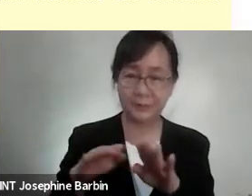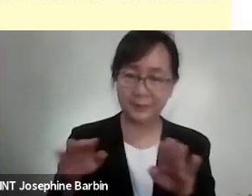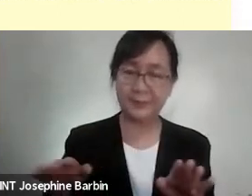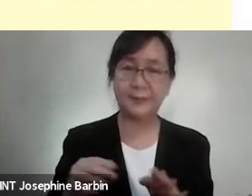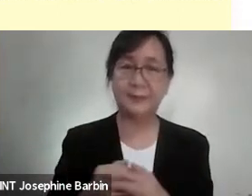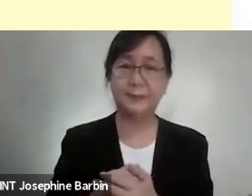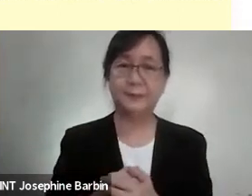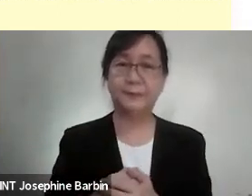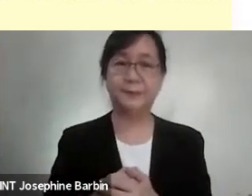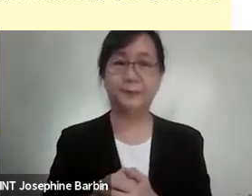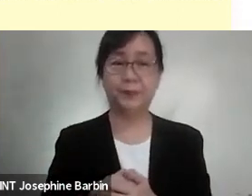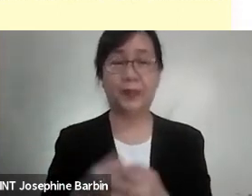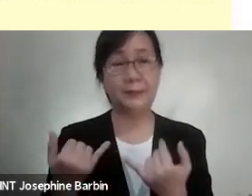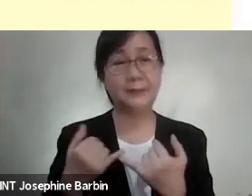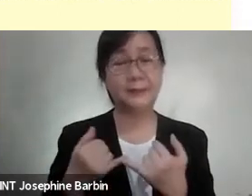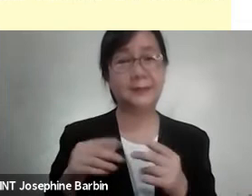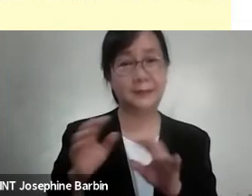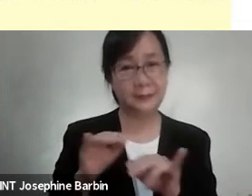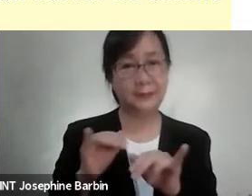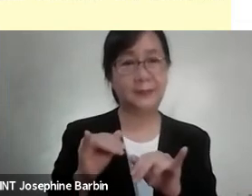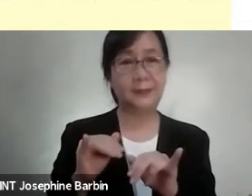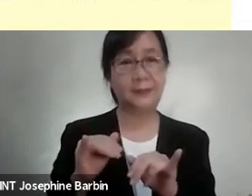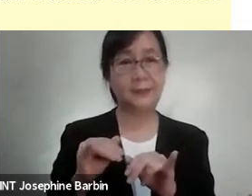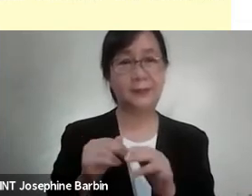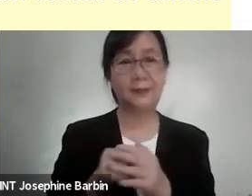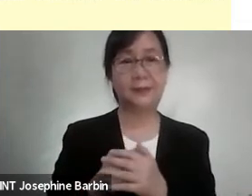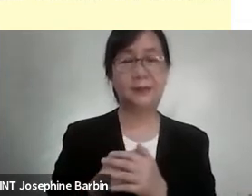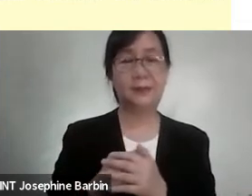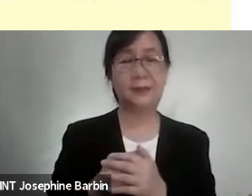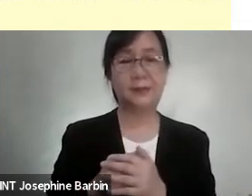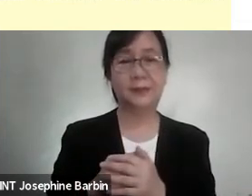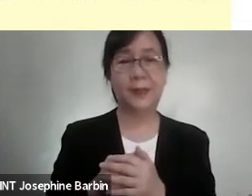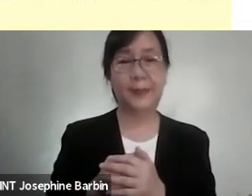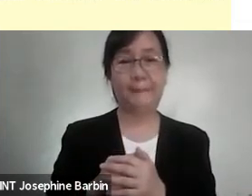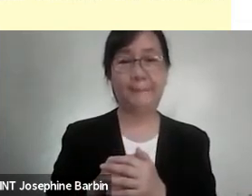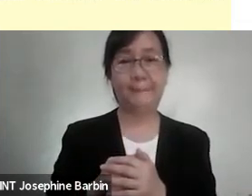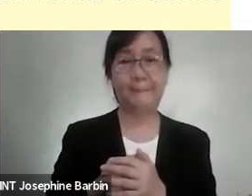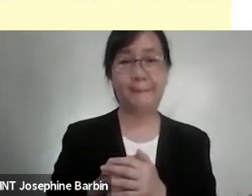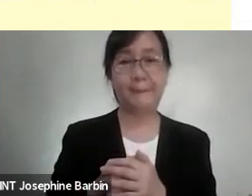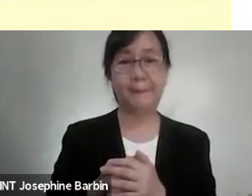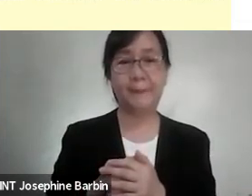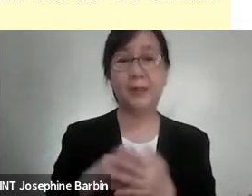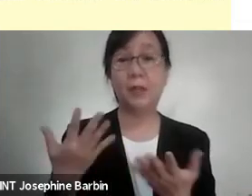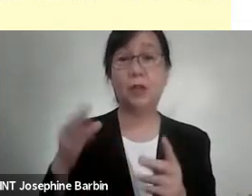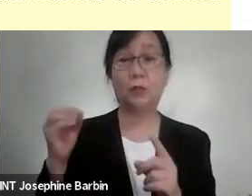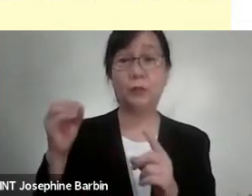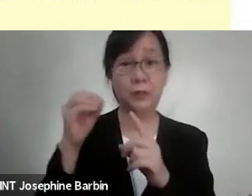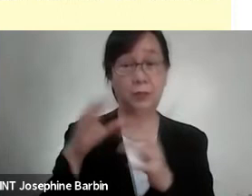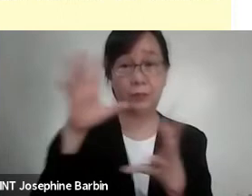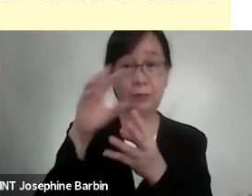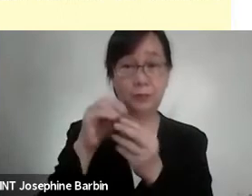as the ASEAN EVAC. And also the overall objective of the RPA is